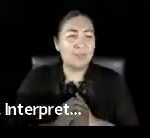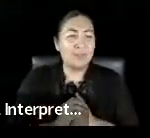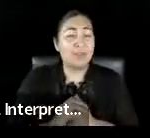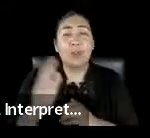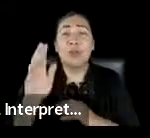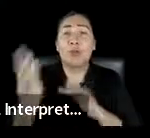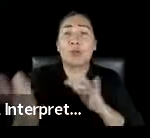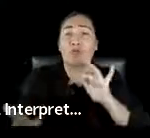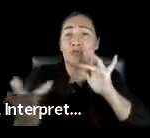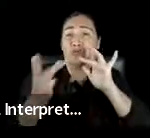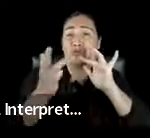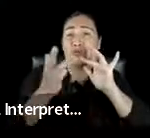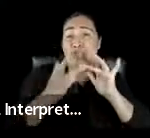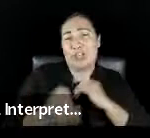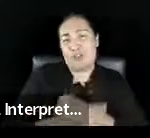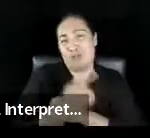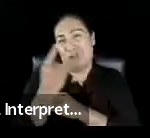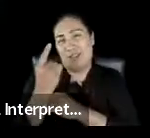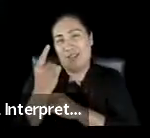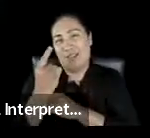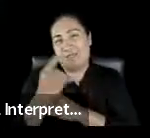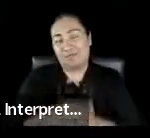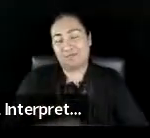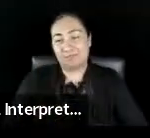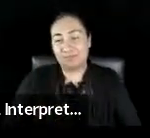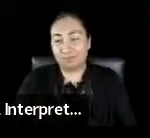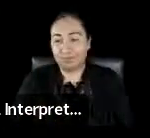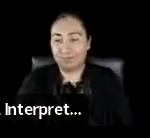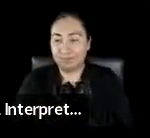Reach out today.